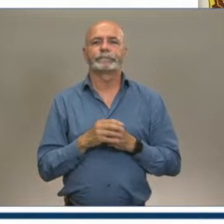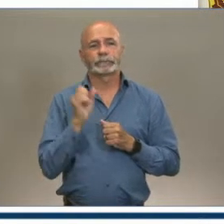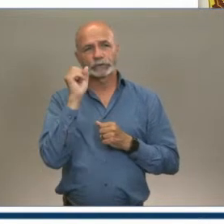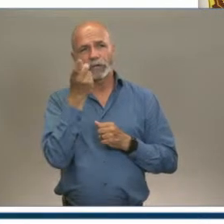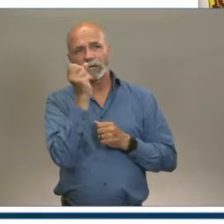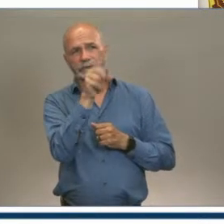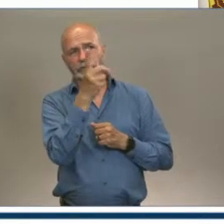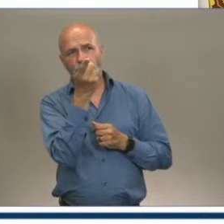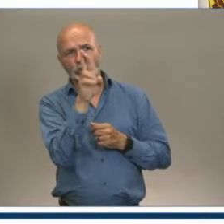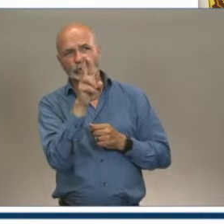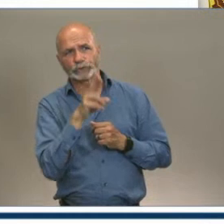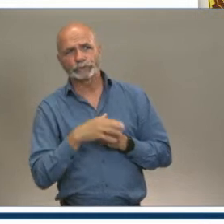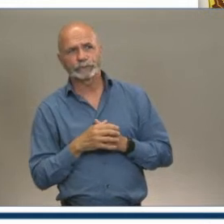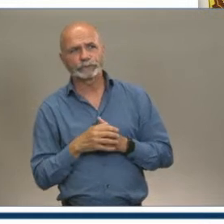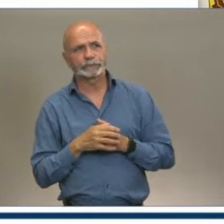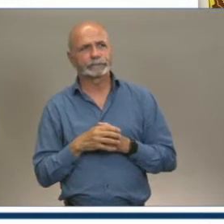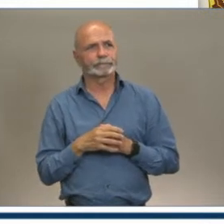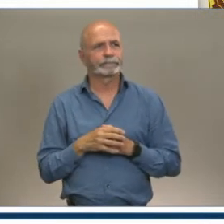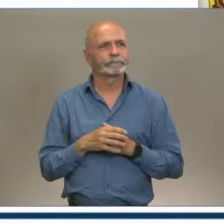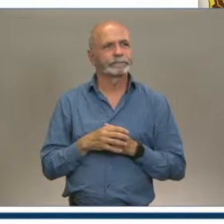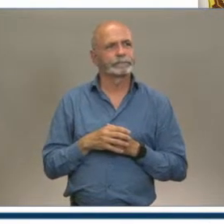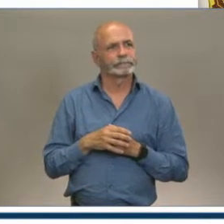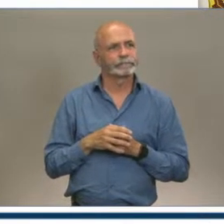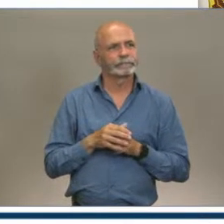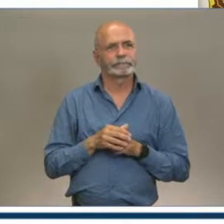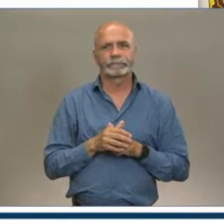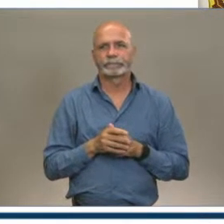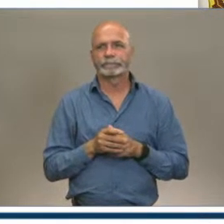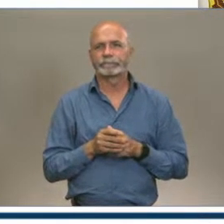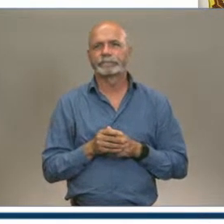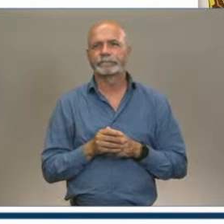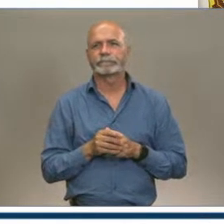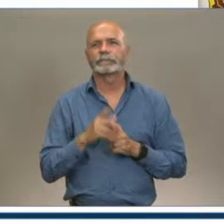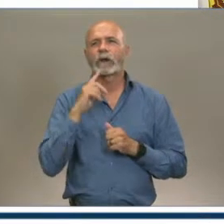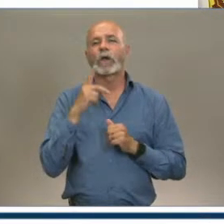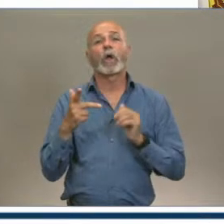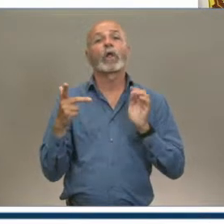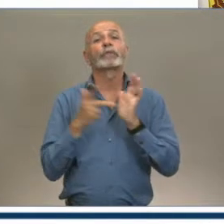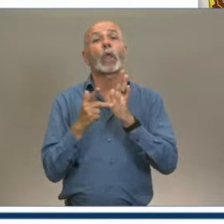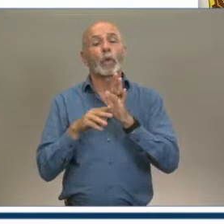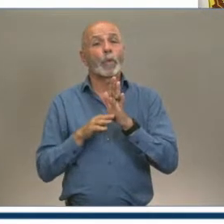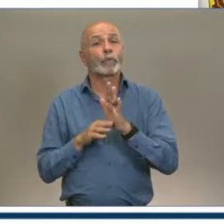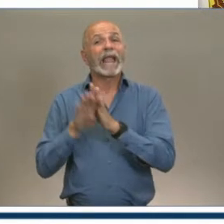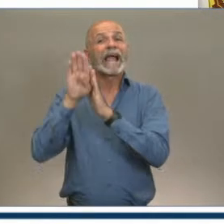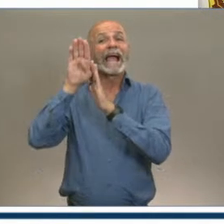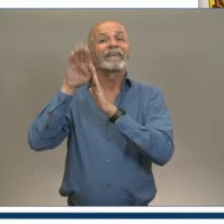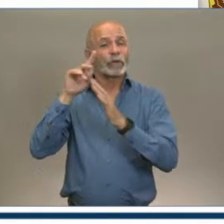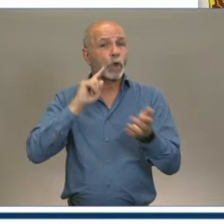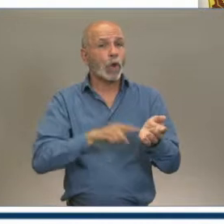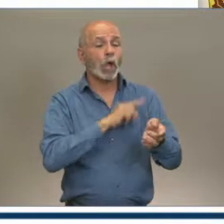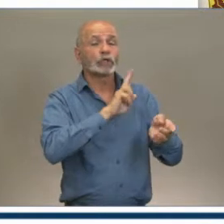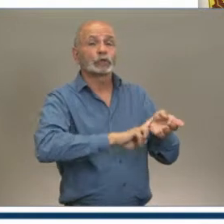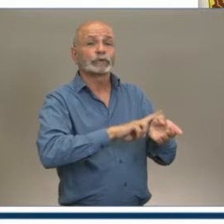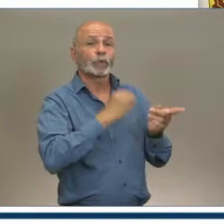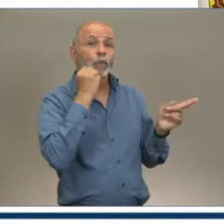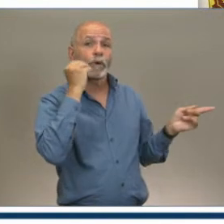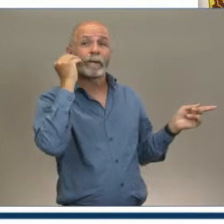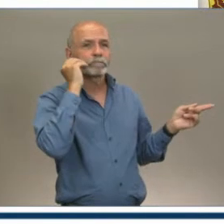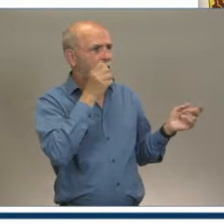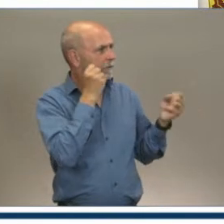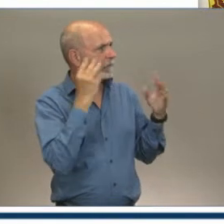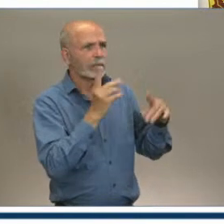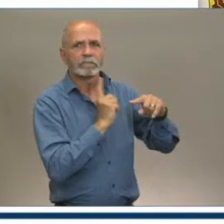cases in the 3rd wave in long-term care, what is the rationale for going so slowly